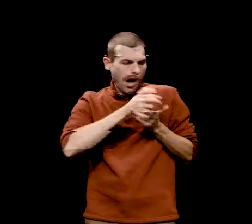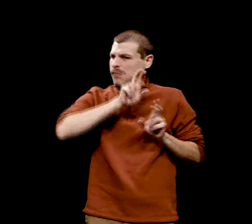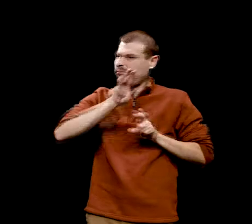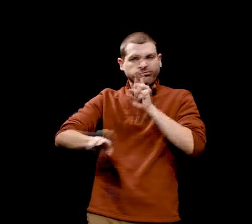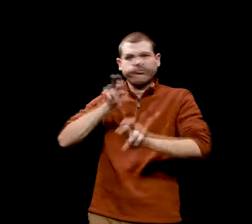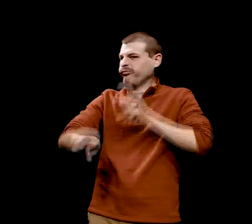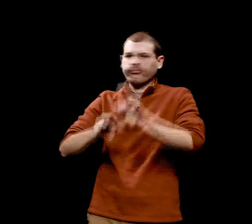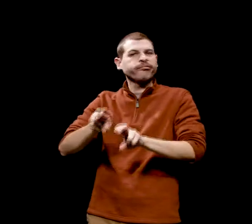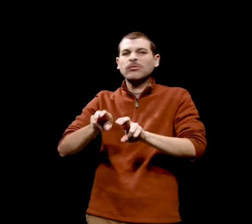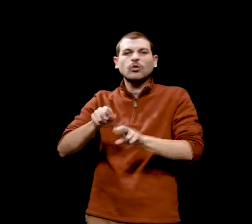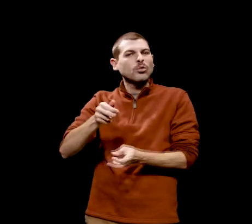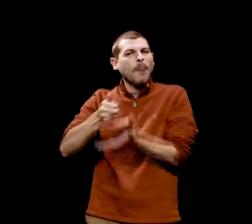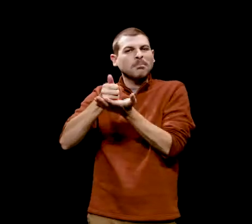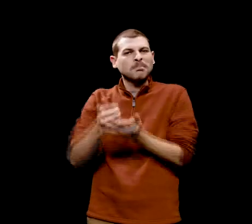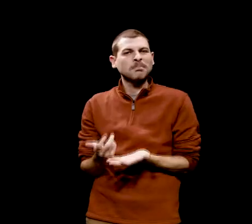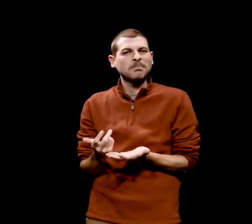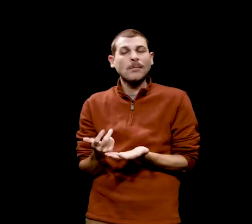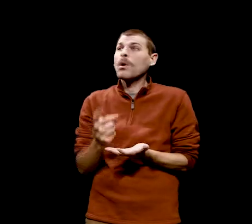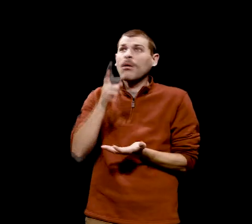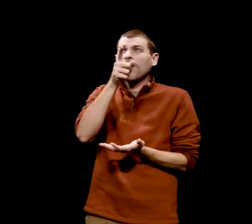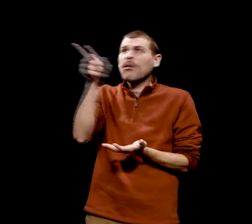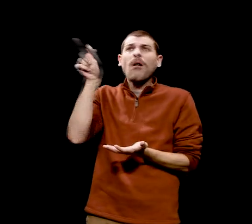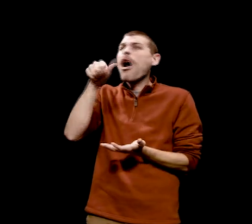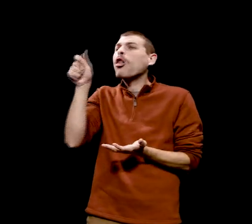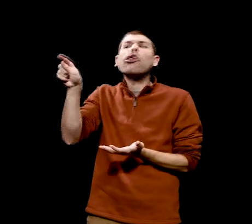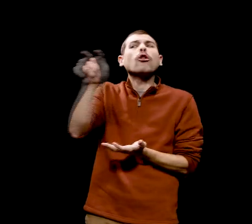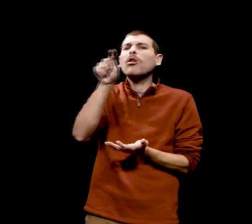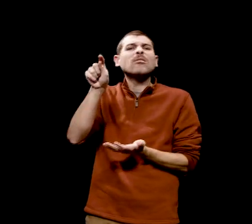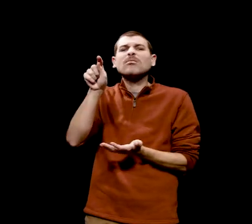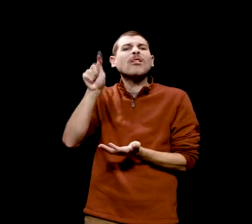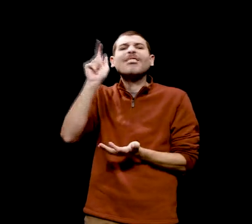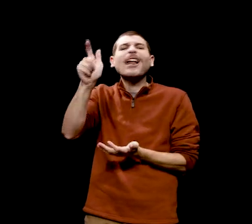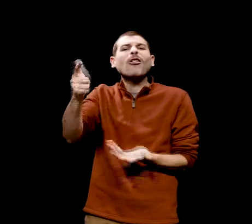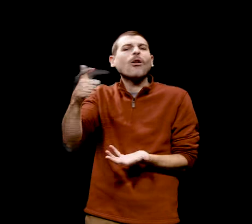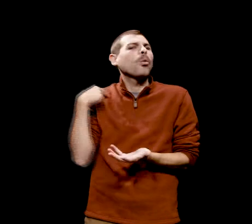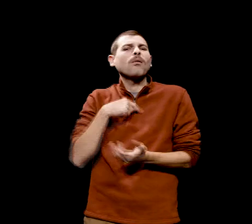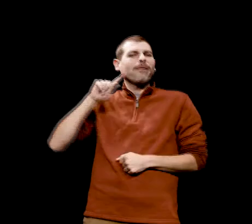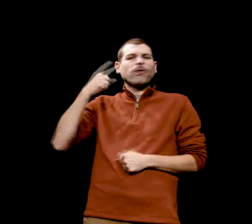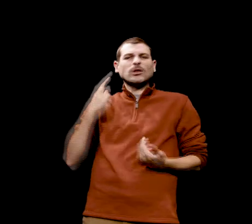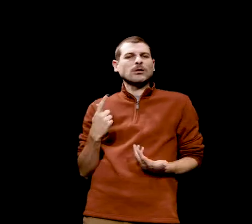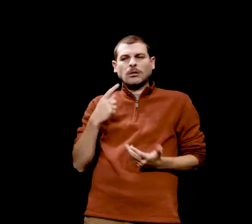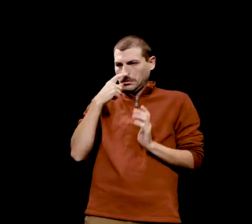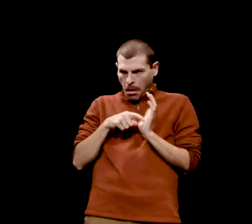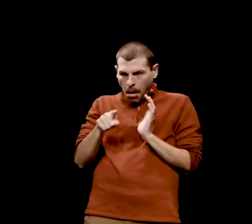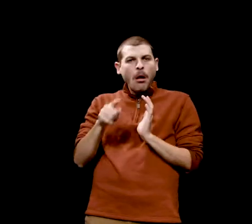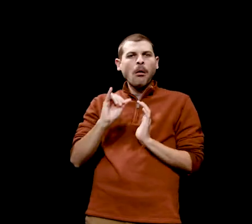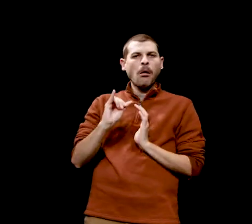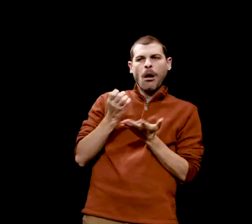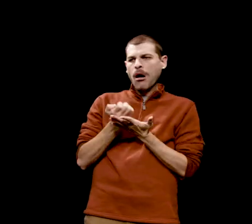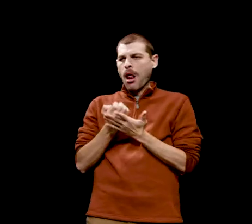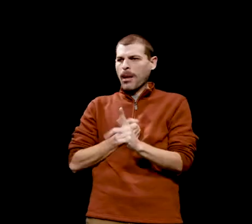other jurisdiction directly to households that were impacted by the economic consequences of COVID. I